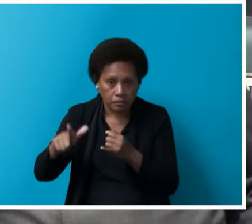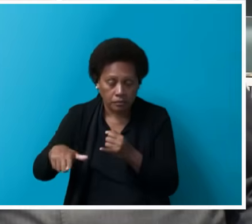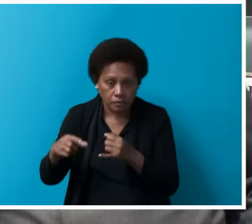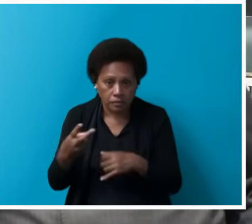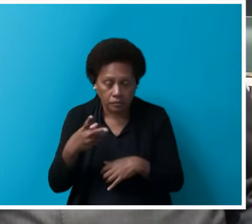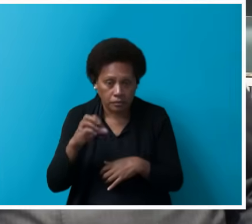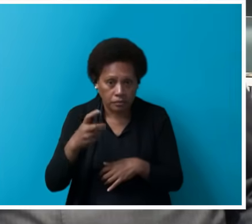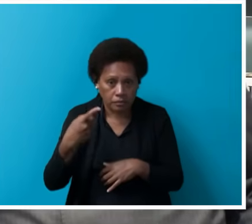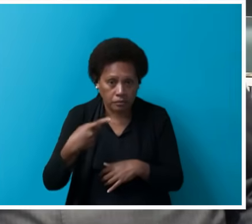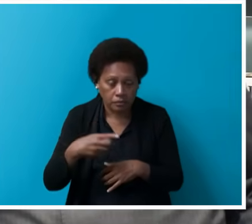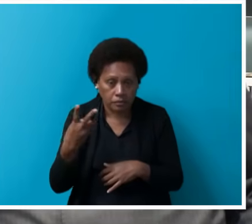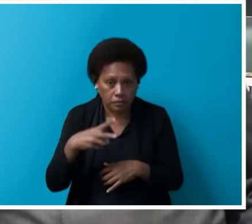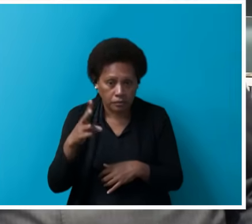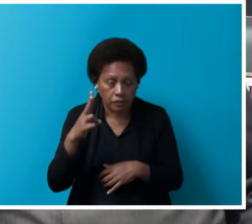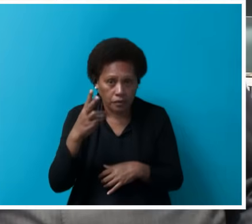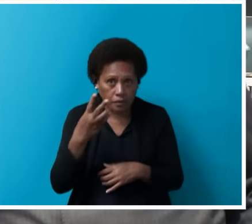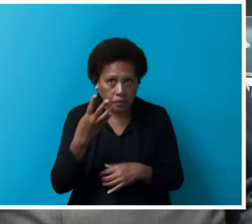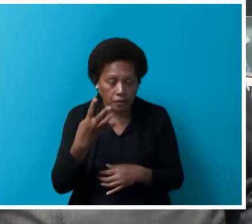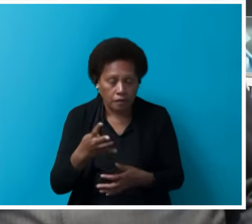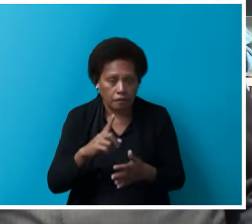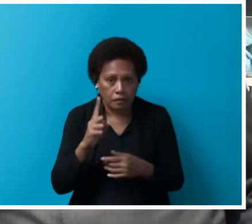2011, 24,000.